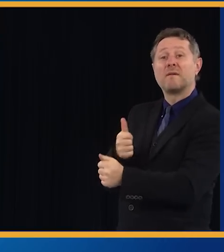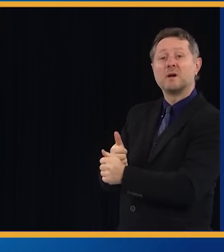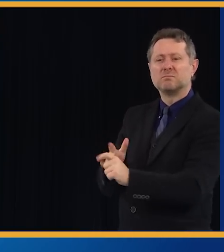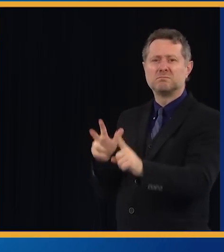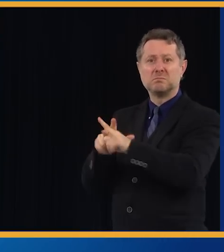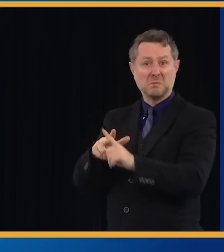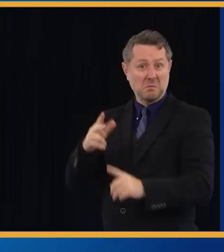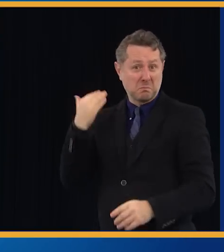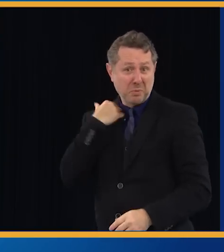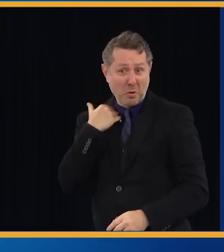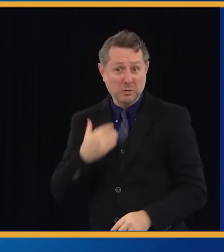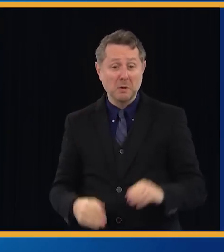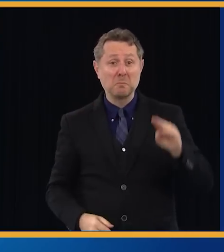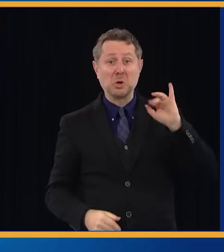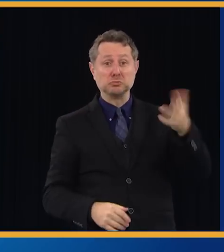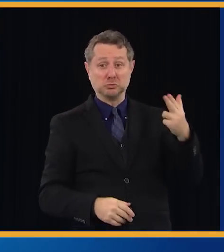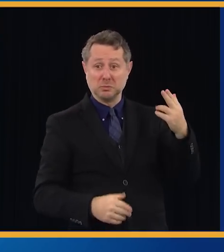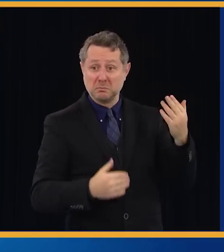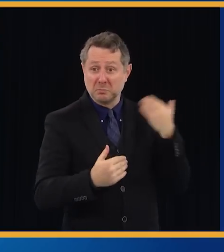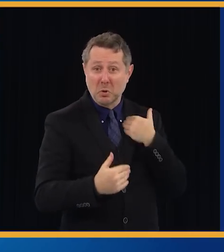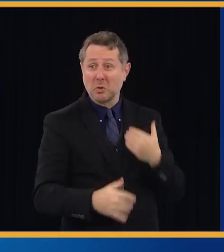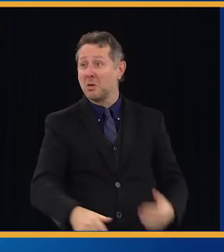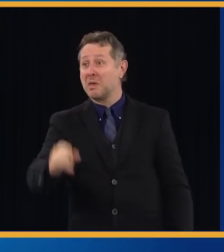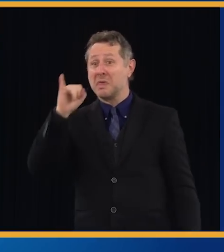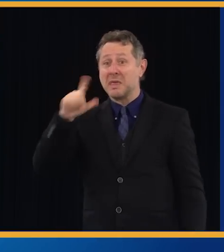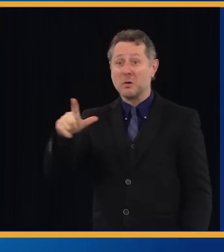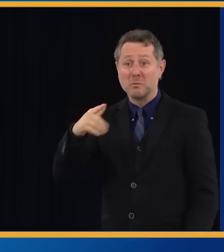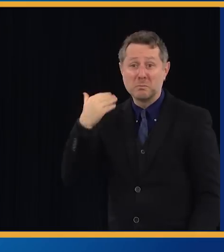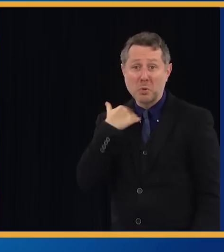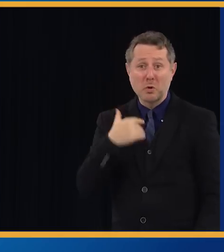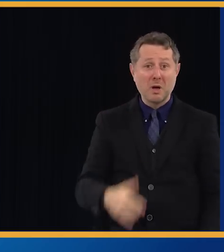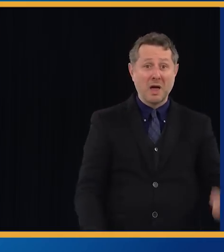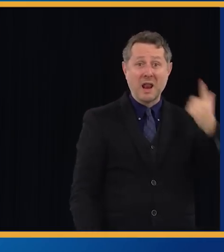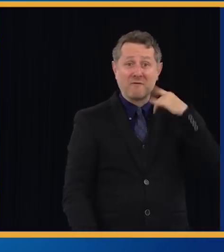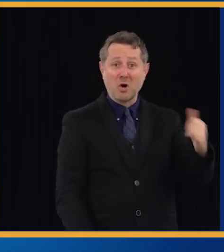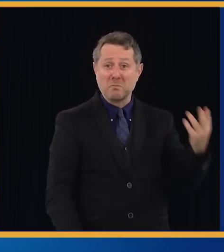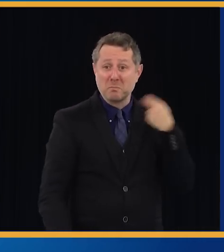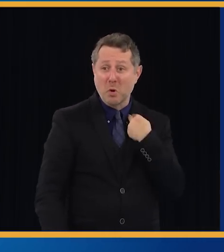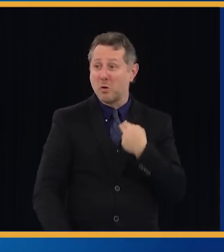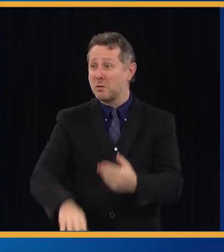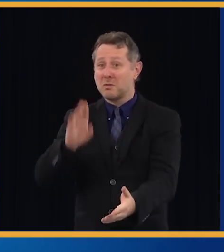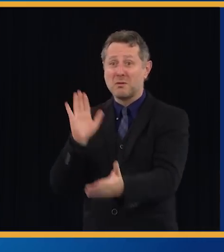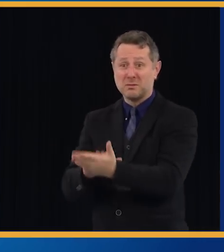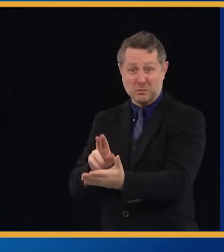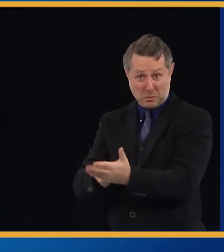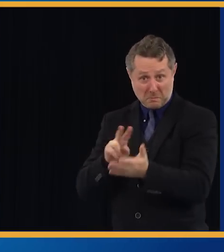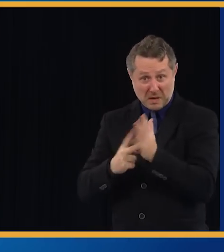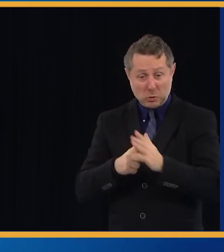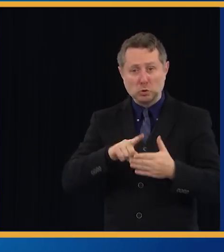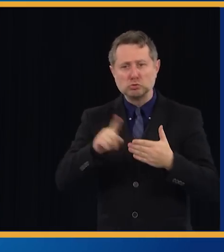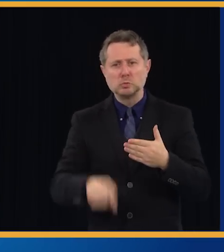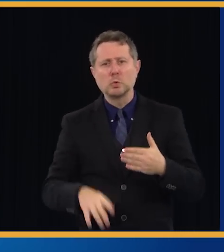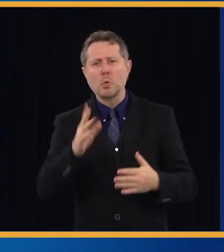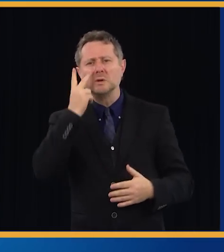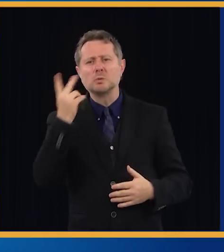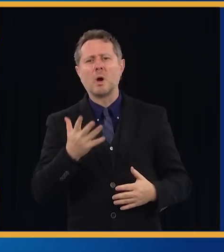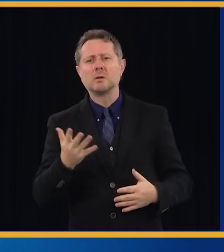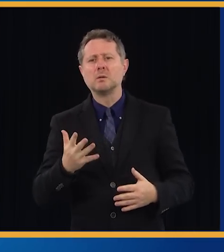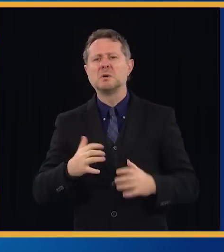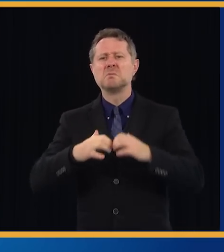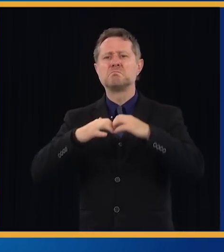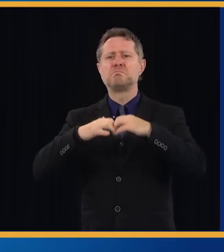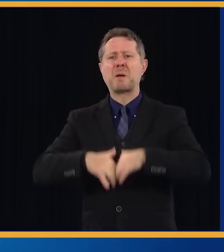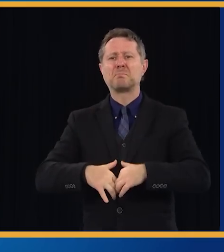declare bankruptcy. Let California declare bankruptcy. You will see a collapse of this national